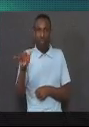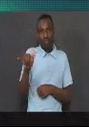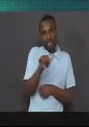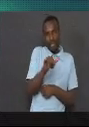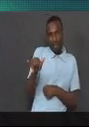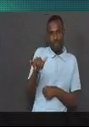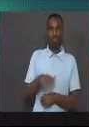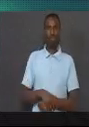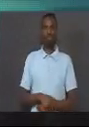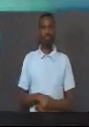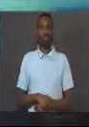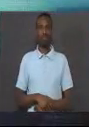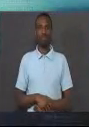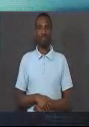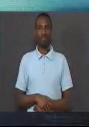same.